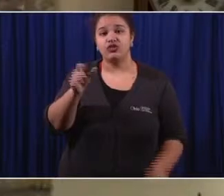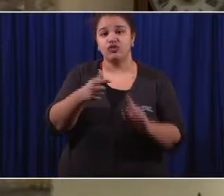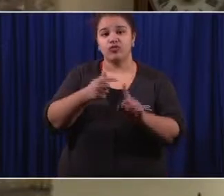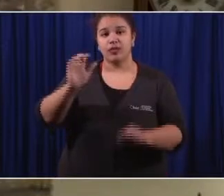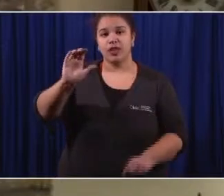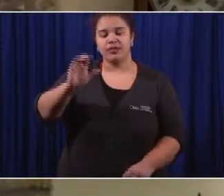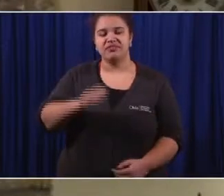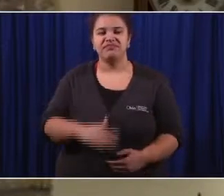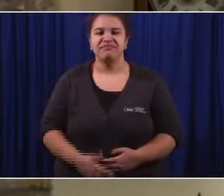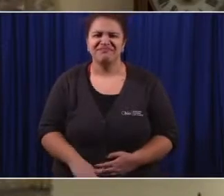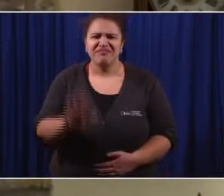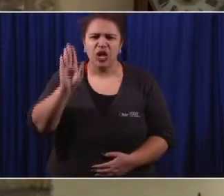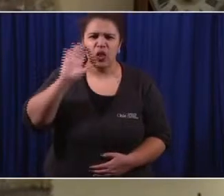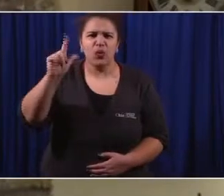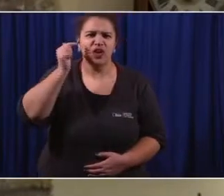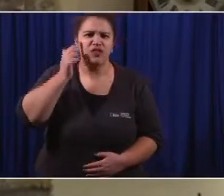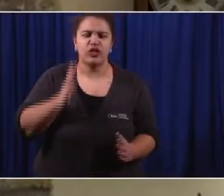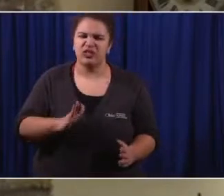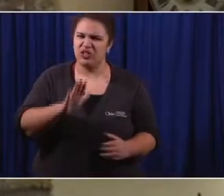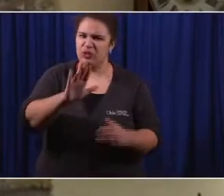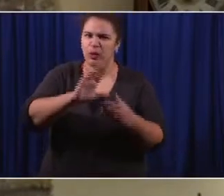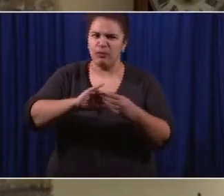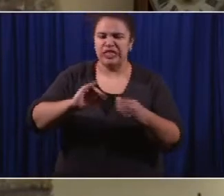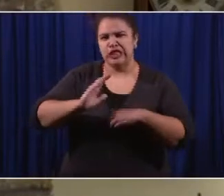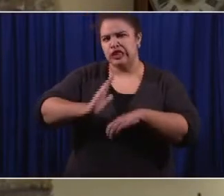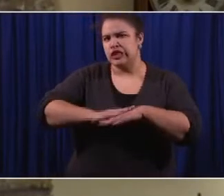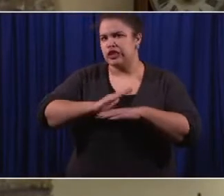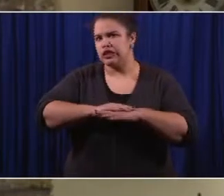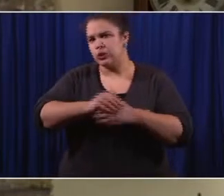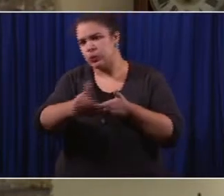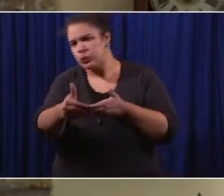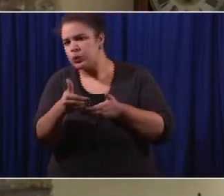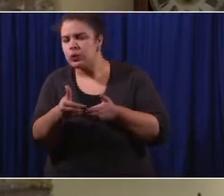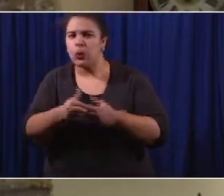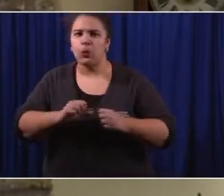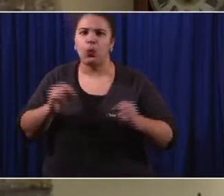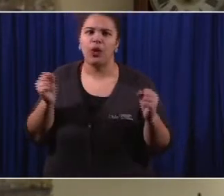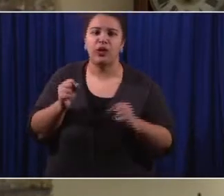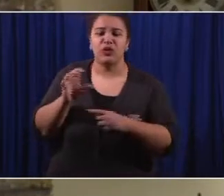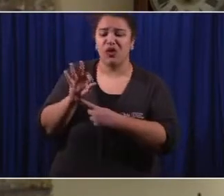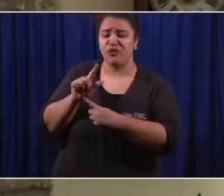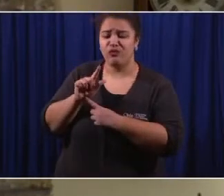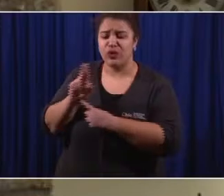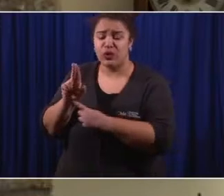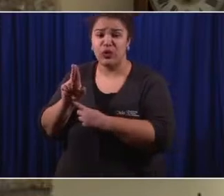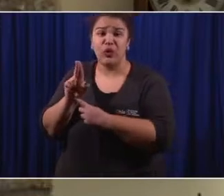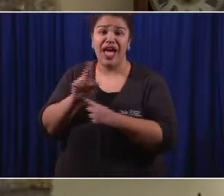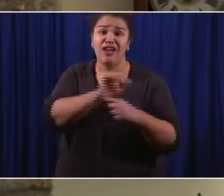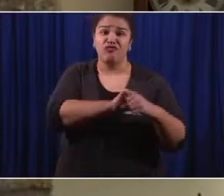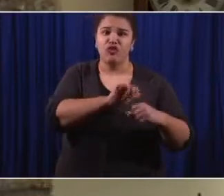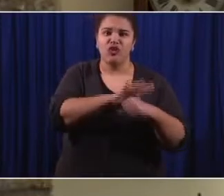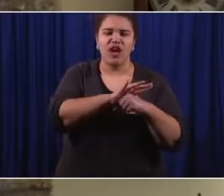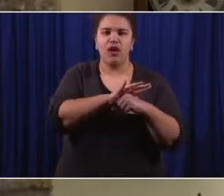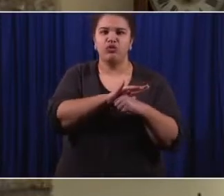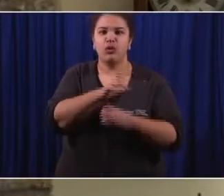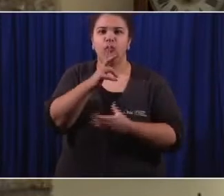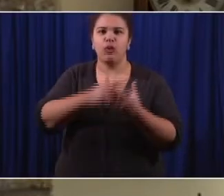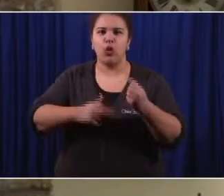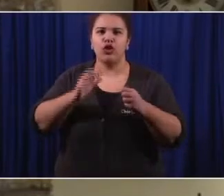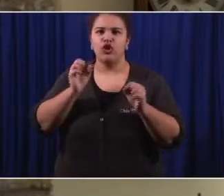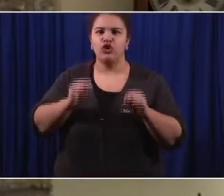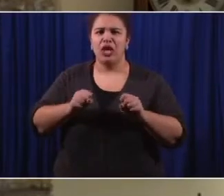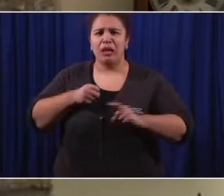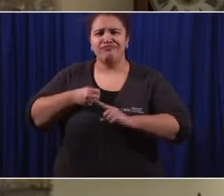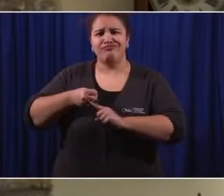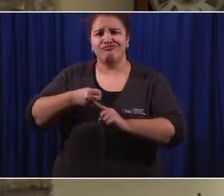You mentioned the winter is coming. Flu and COVID are going to smash into each other when flu season begins.